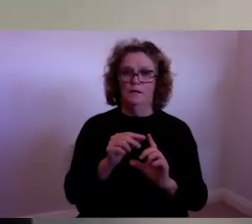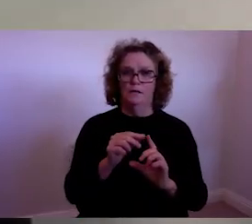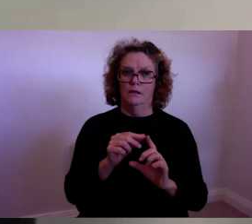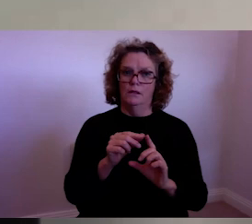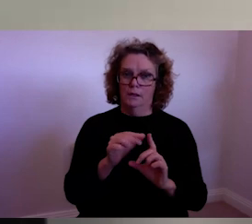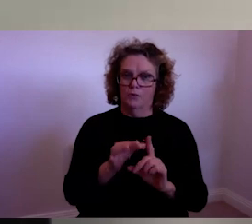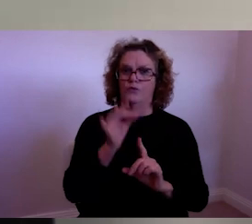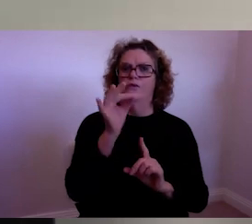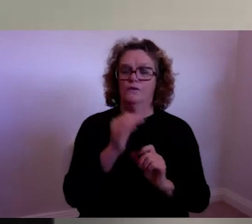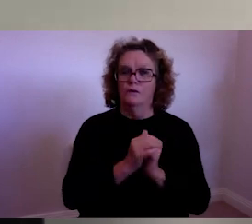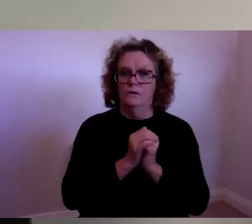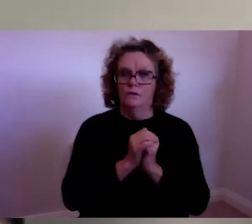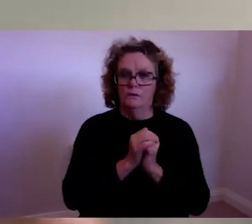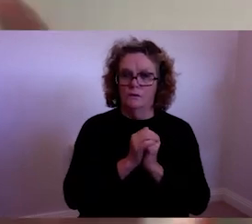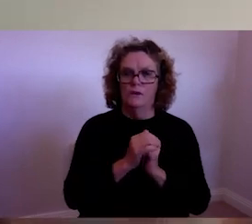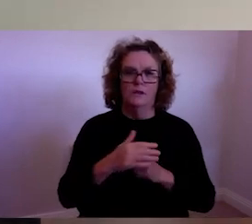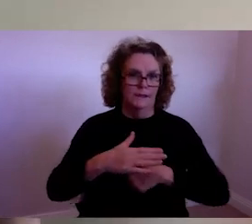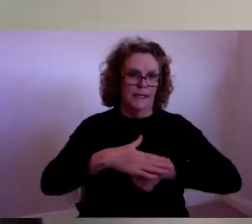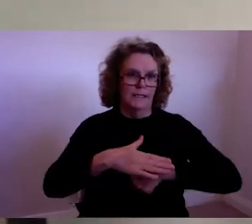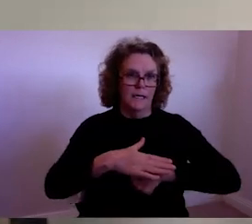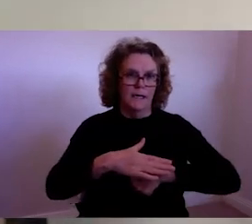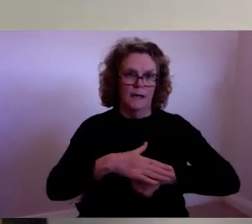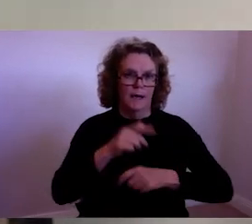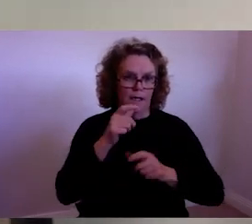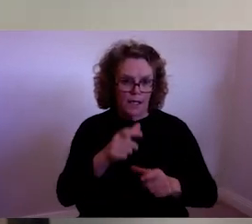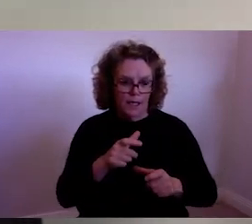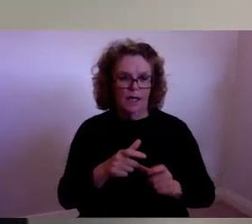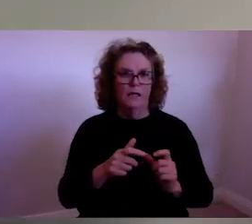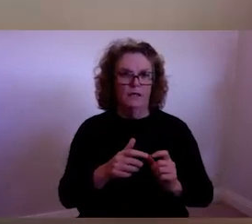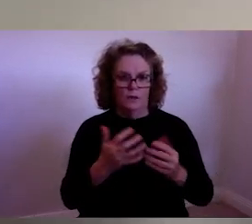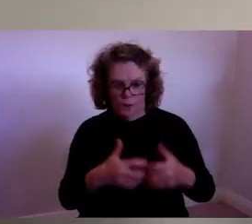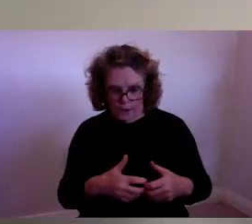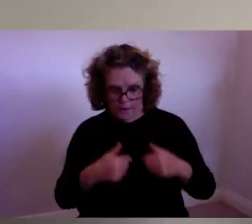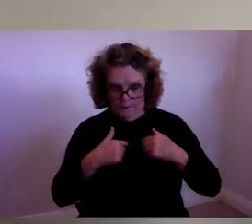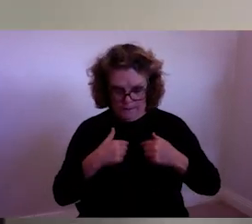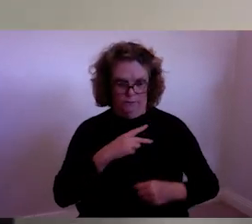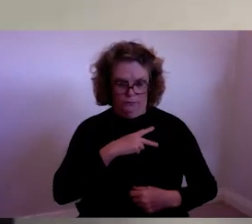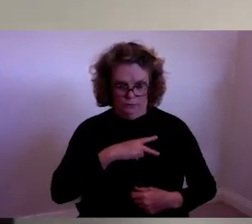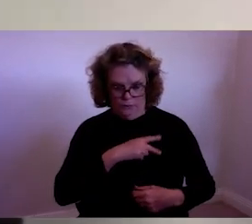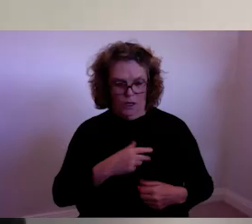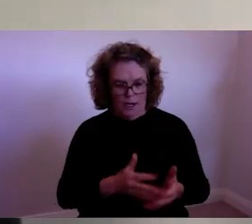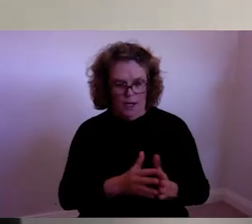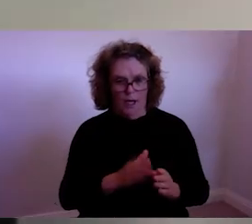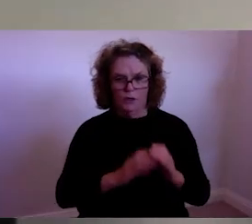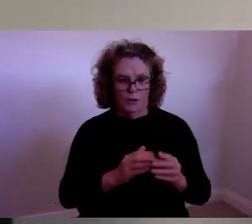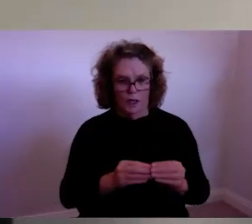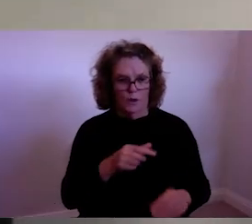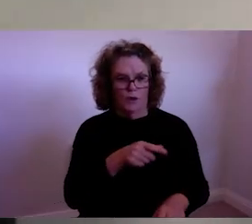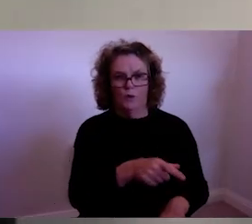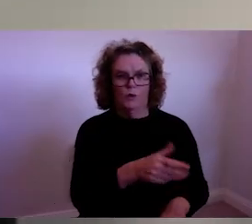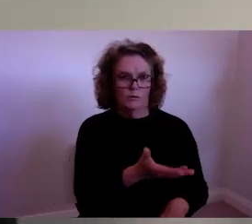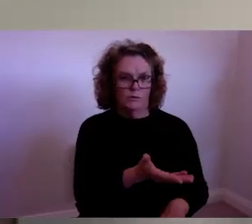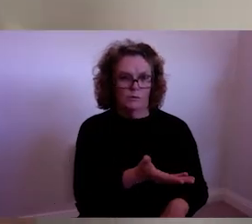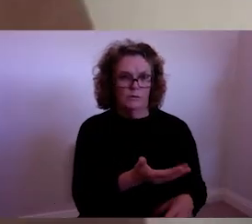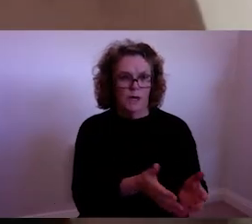to say, how do I communicate with you? And for the supporter or the parent to help the clinician to support with the person